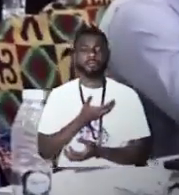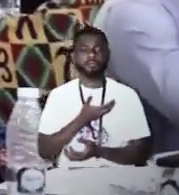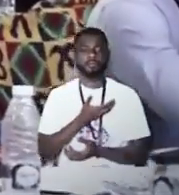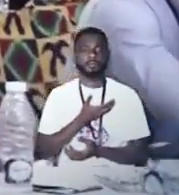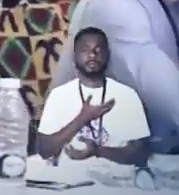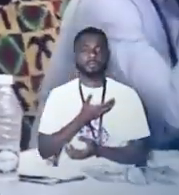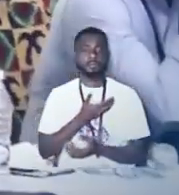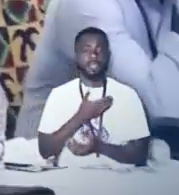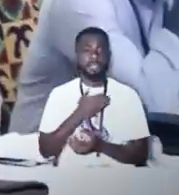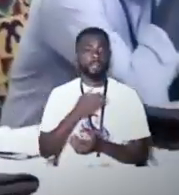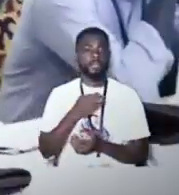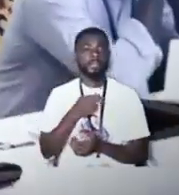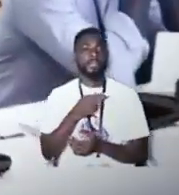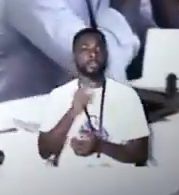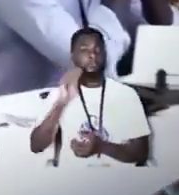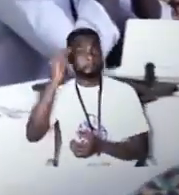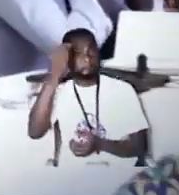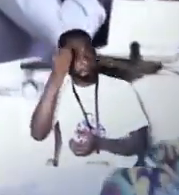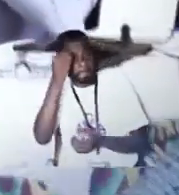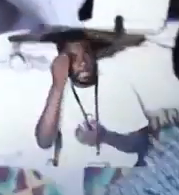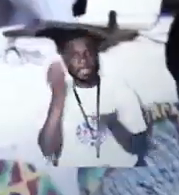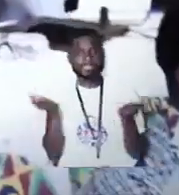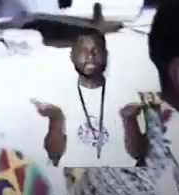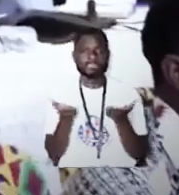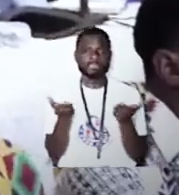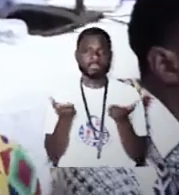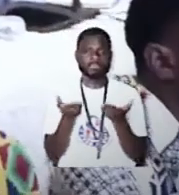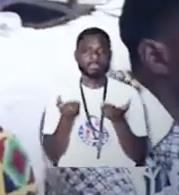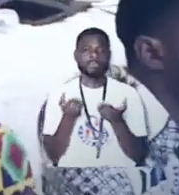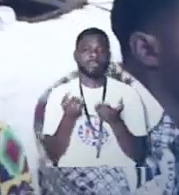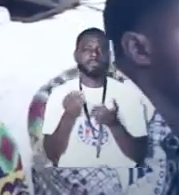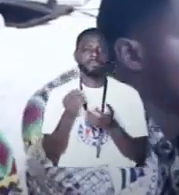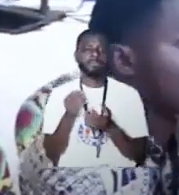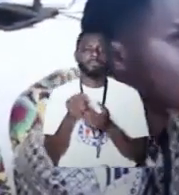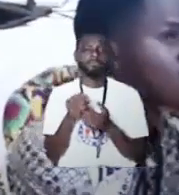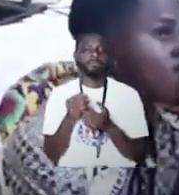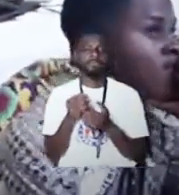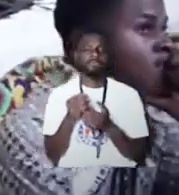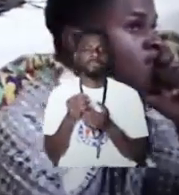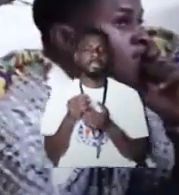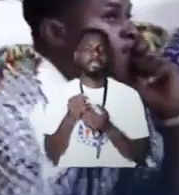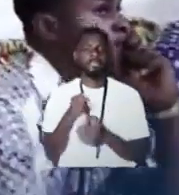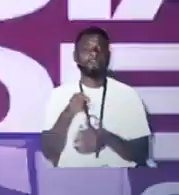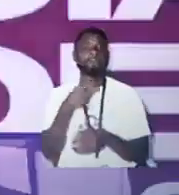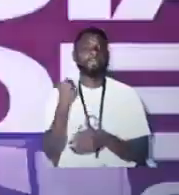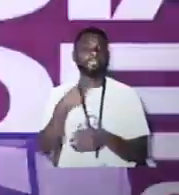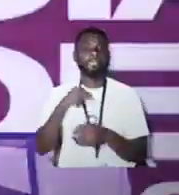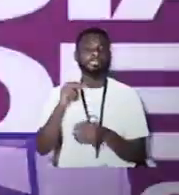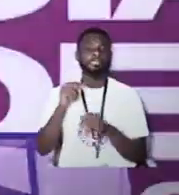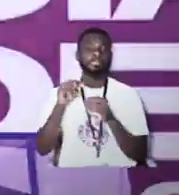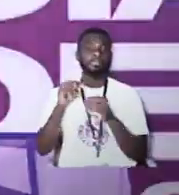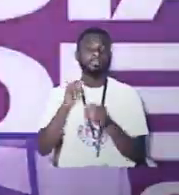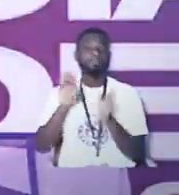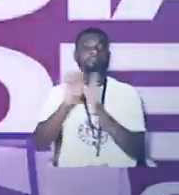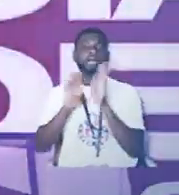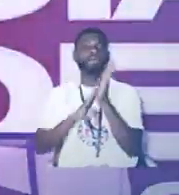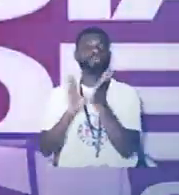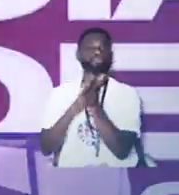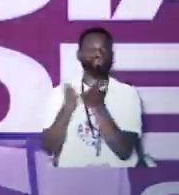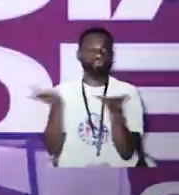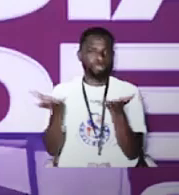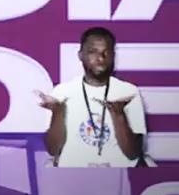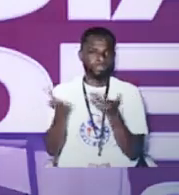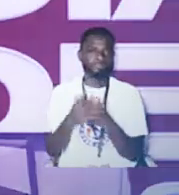our ministers in the theological school. Why are you? Let me. Yeah. Okay.